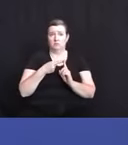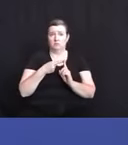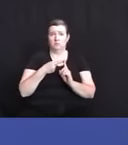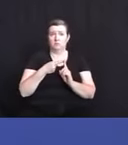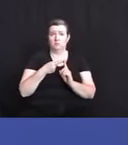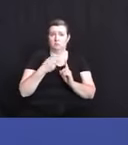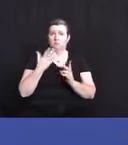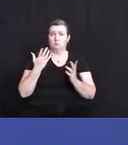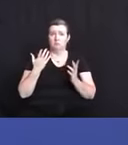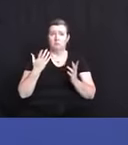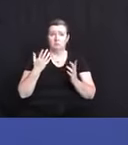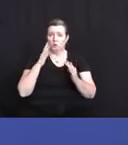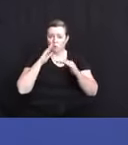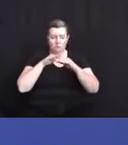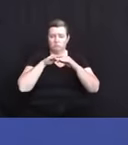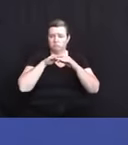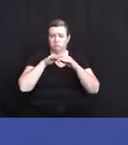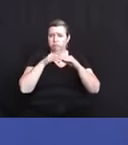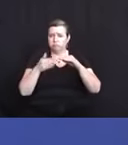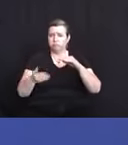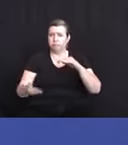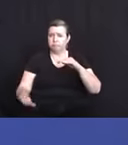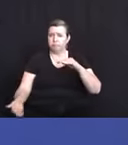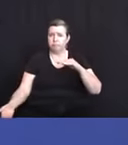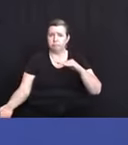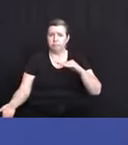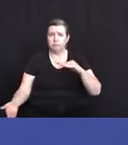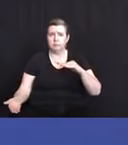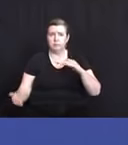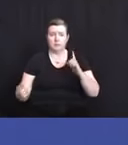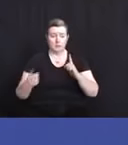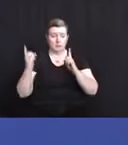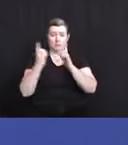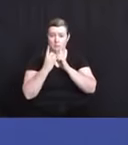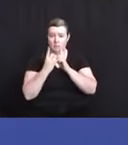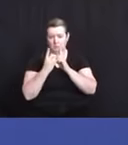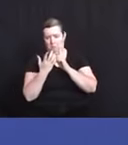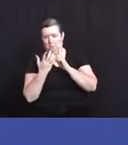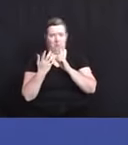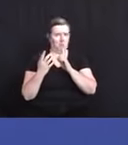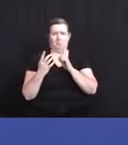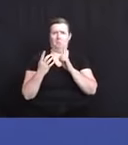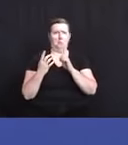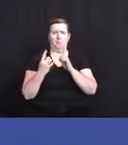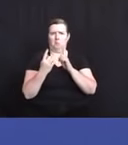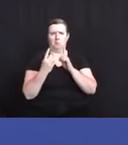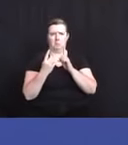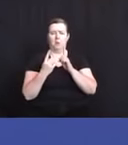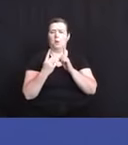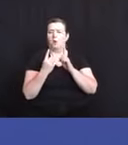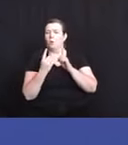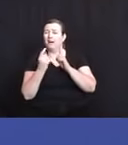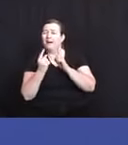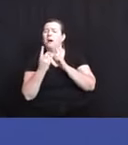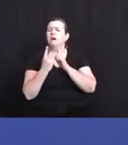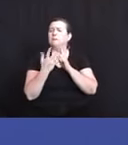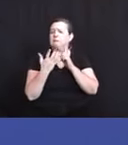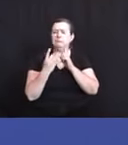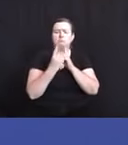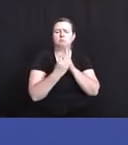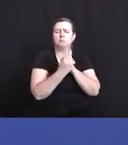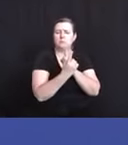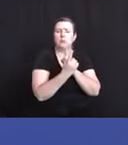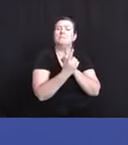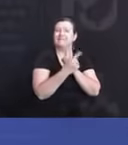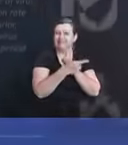into the ground because you're infecting less than one person each time you're in that sort of contact. And there you can see it right there. It looks